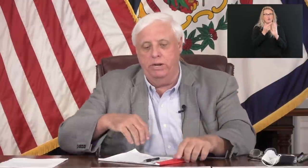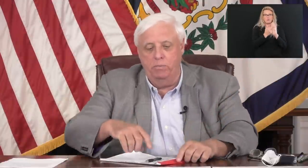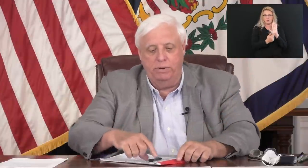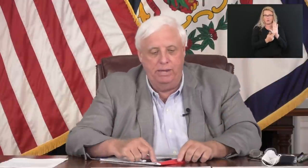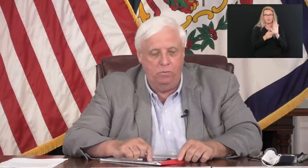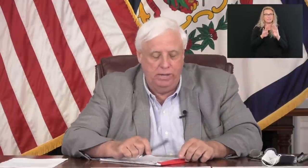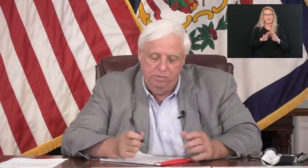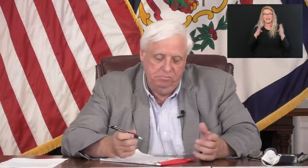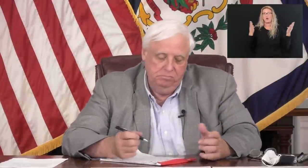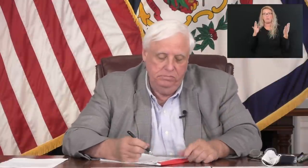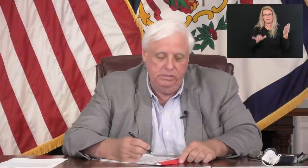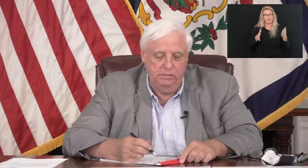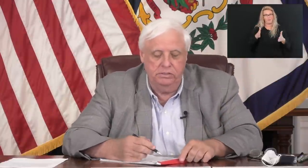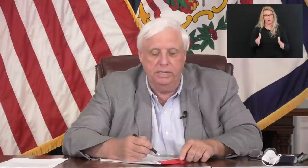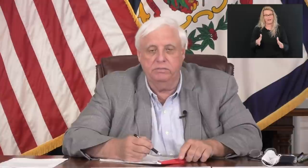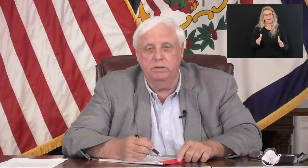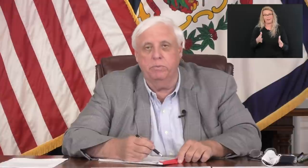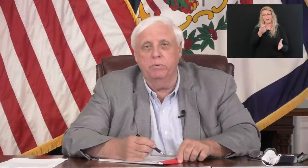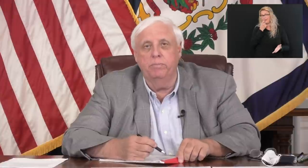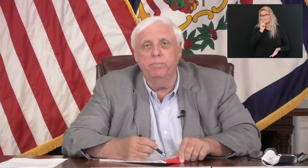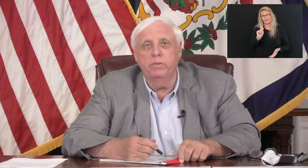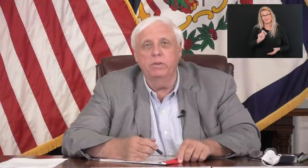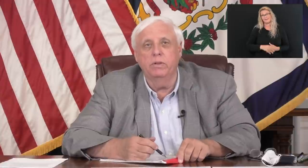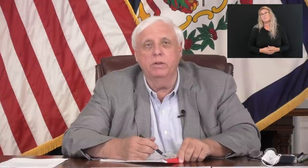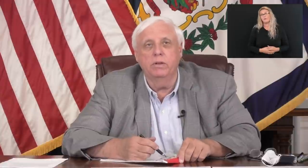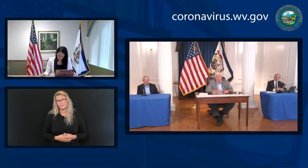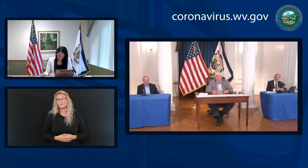be able to reopen that way. And that's just that simple.